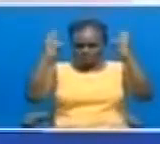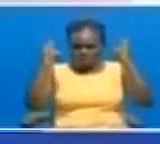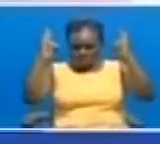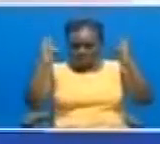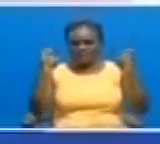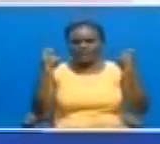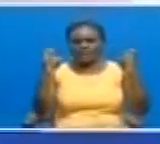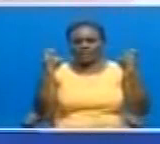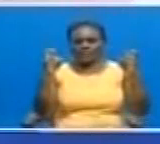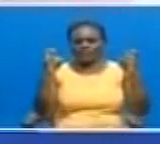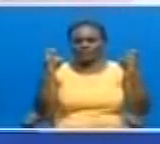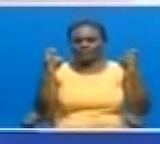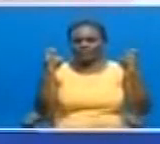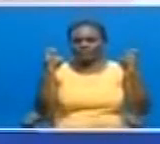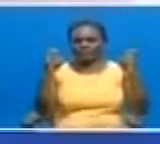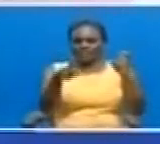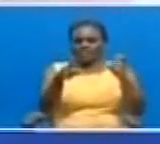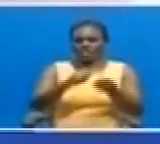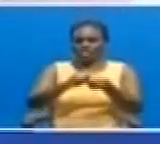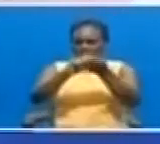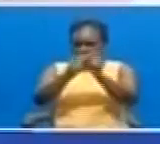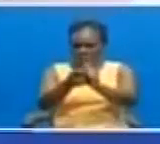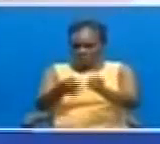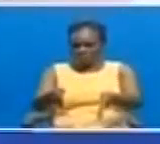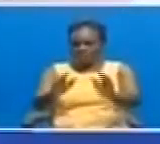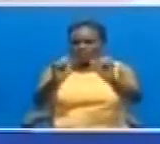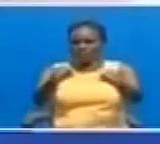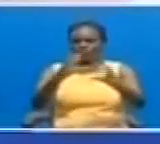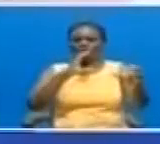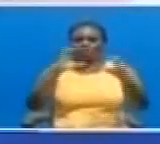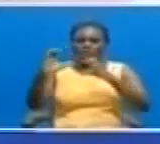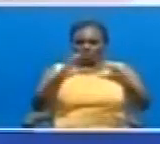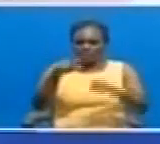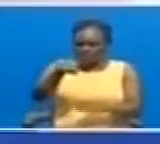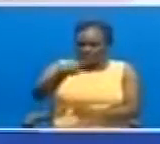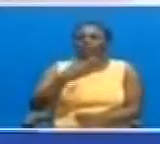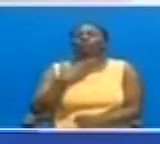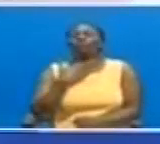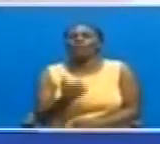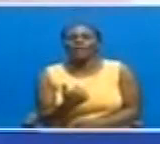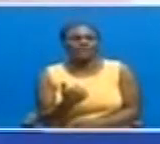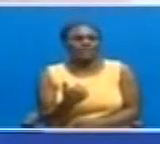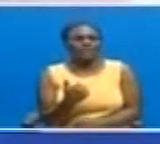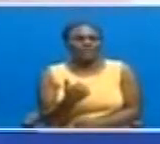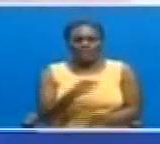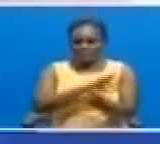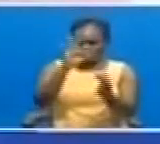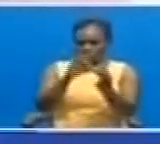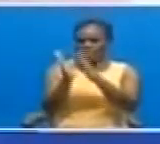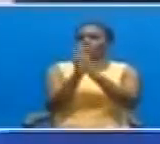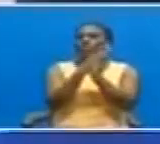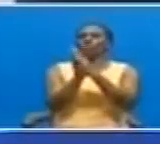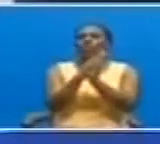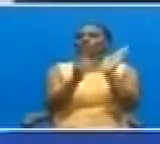or a particular issue and frame it in such a way that it communicates what they want, you know, that particular story to